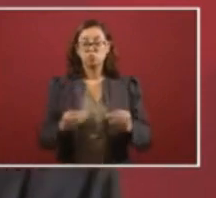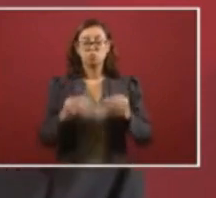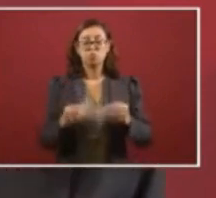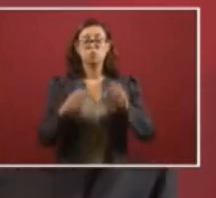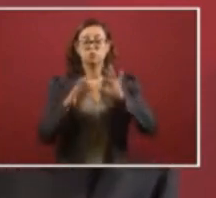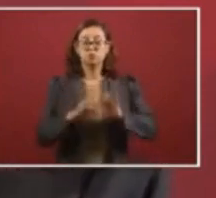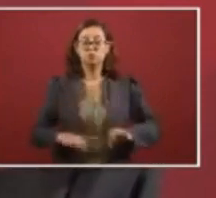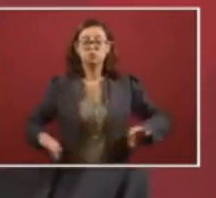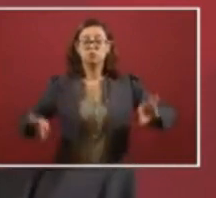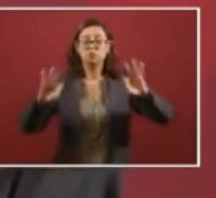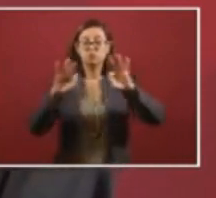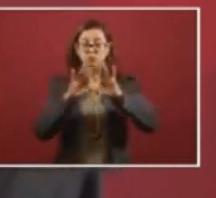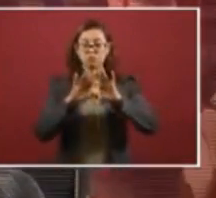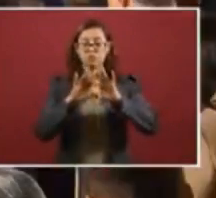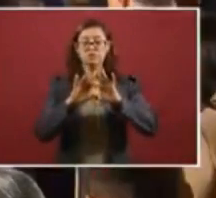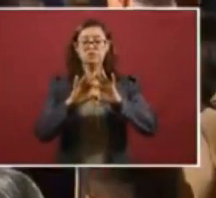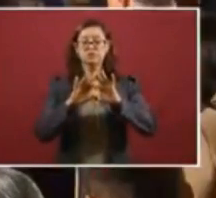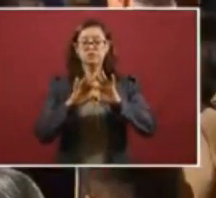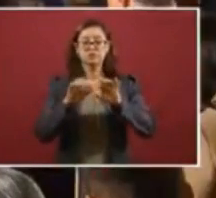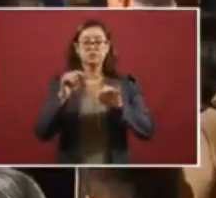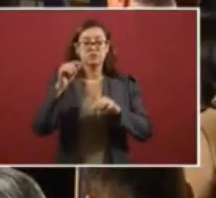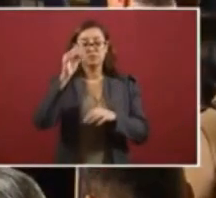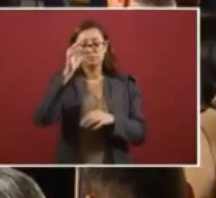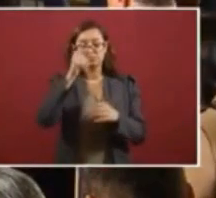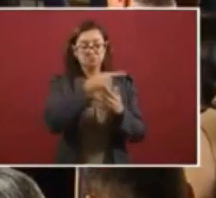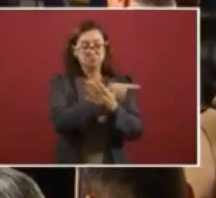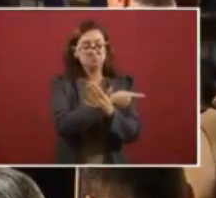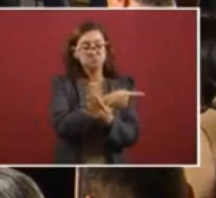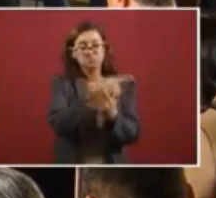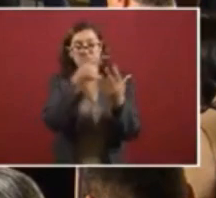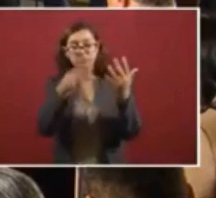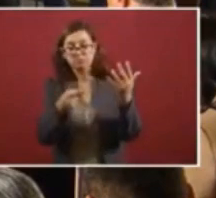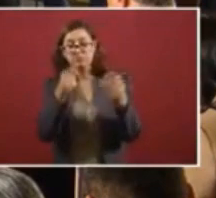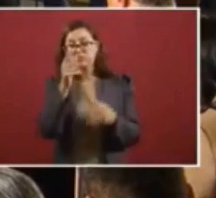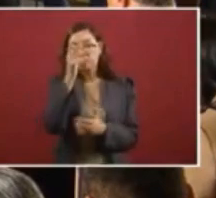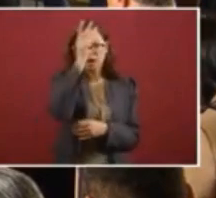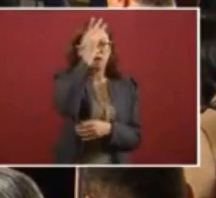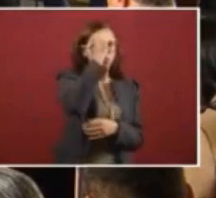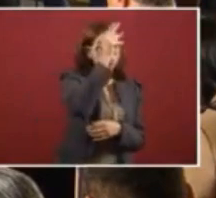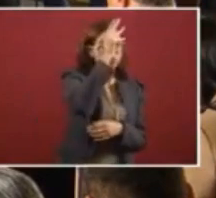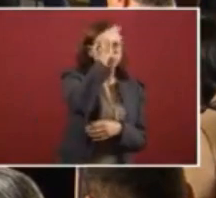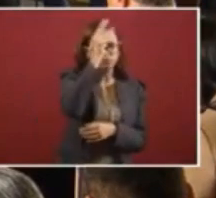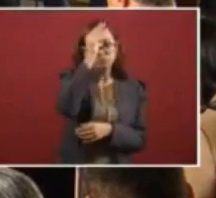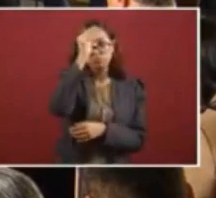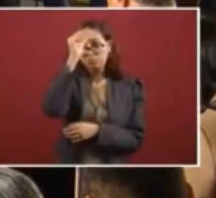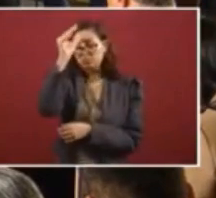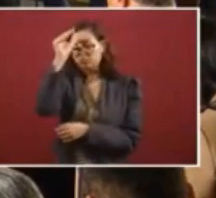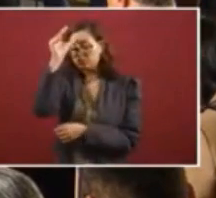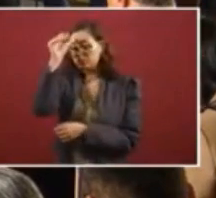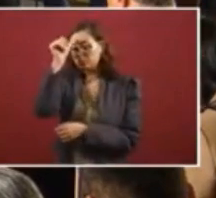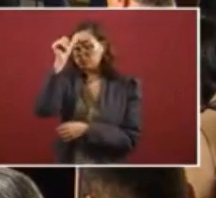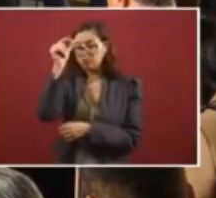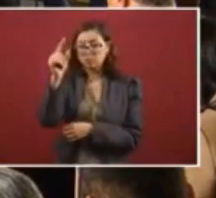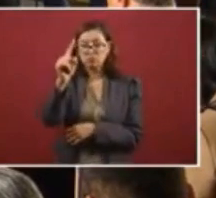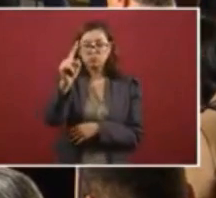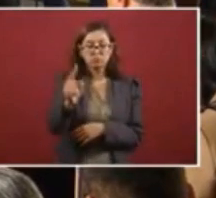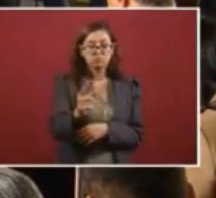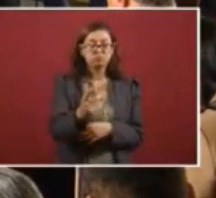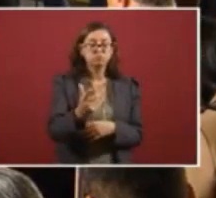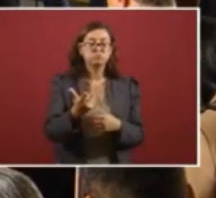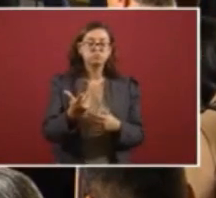that they have accepted the participation in this